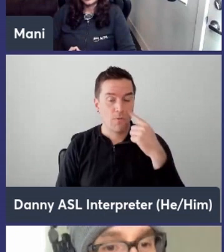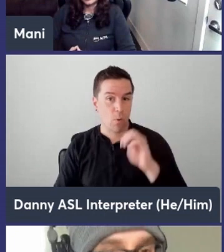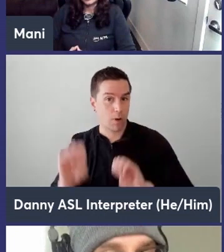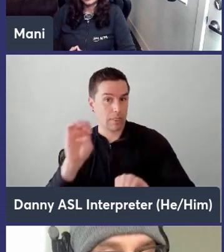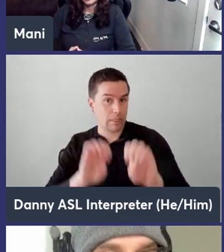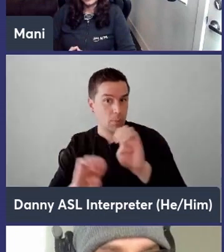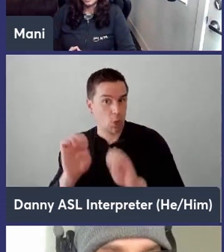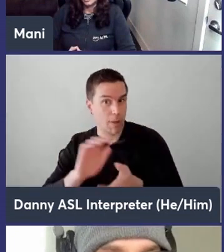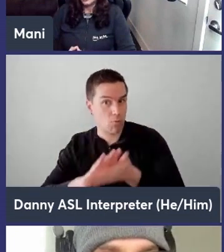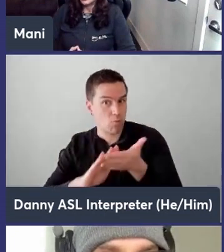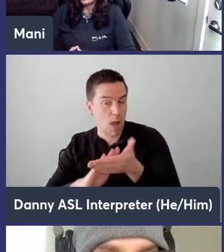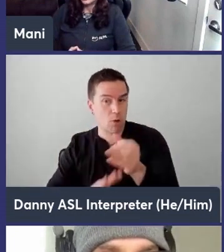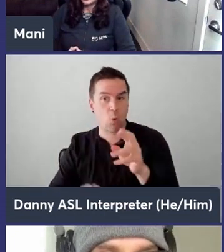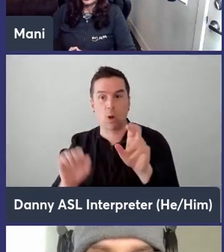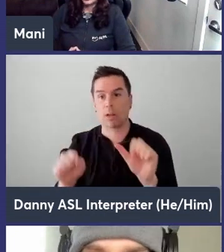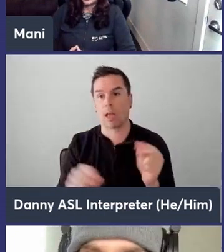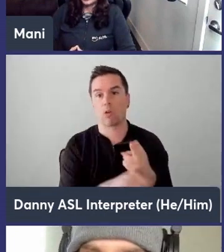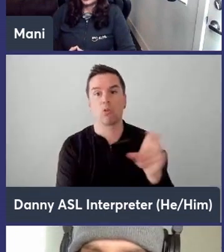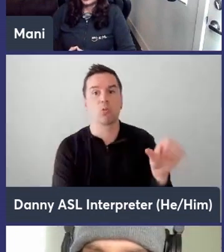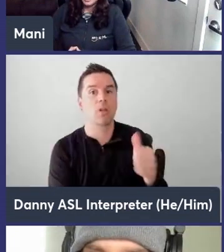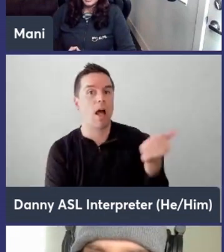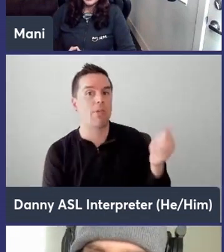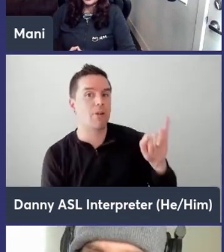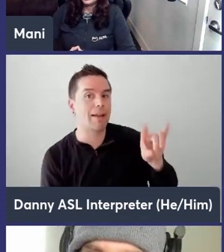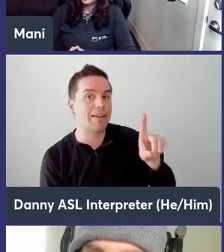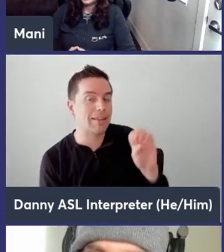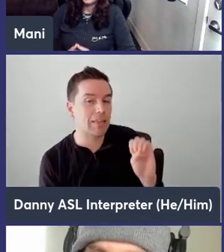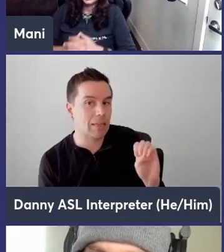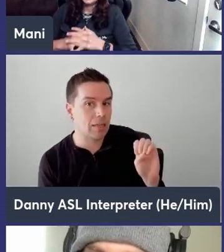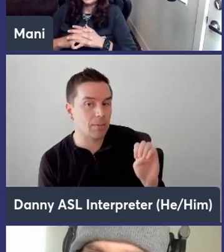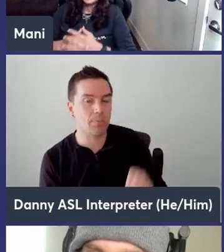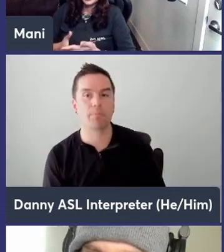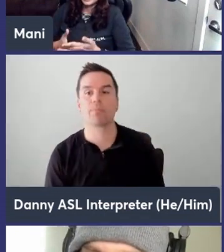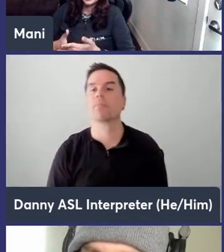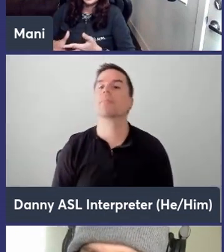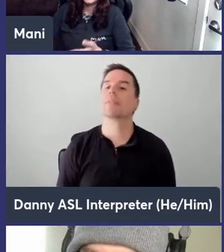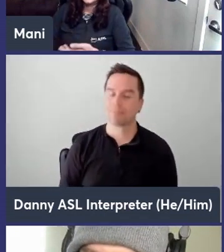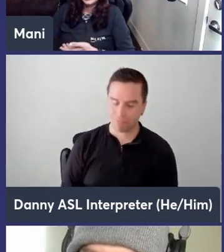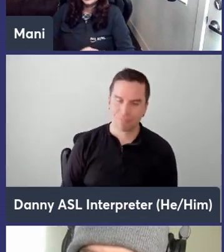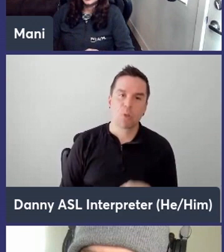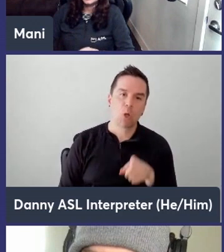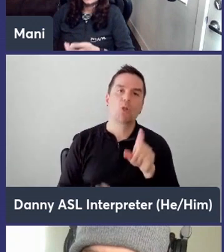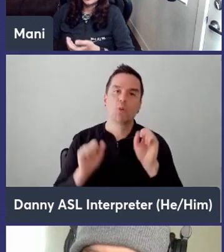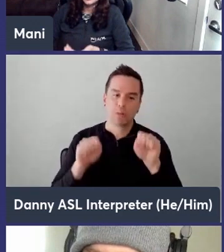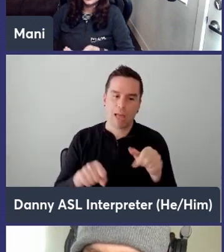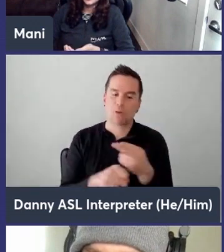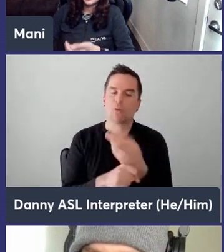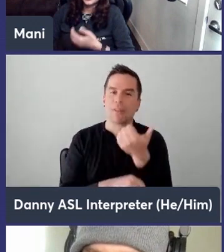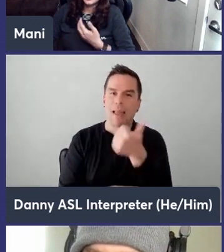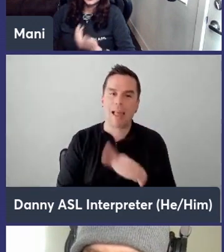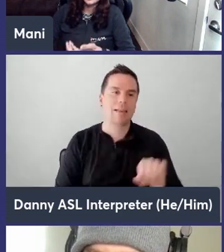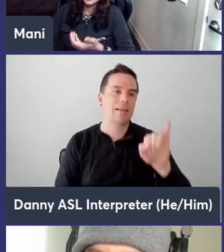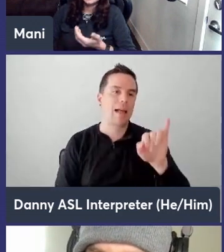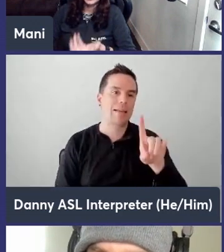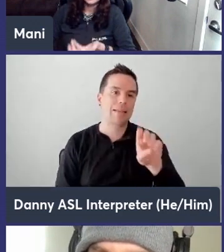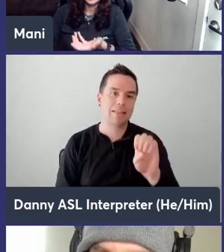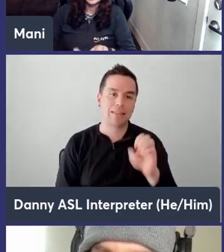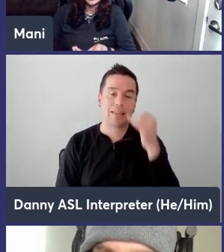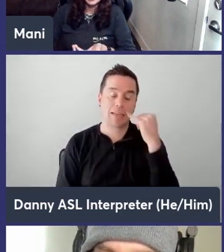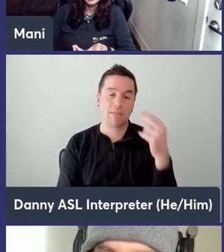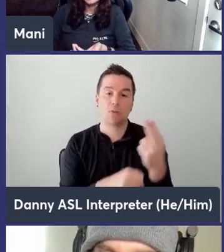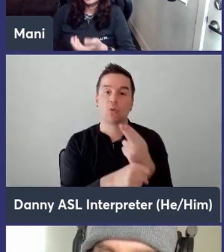other environments like another IDE? Yeah, absolutely. You can use any IDE as long as you're using SageMaker